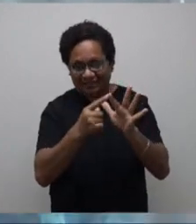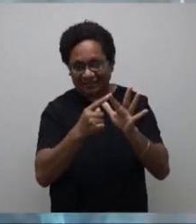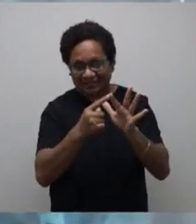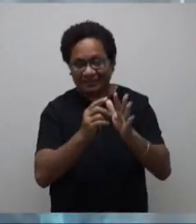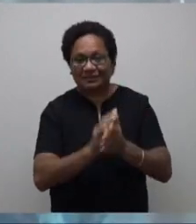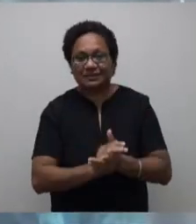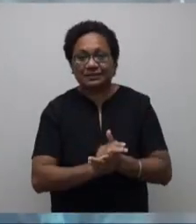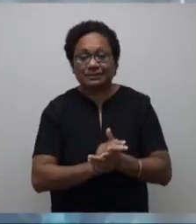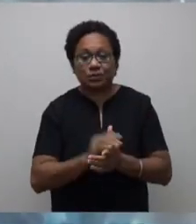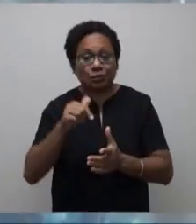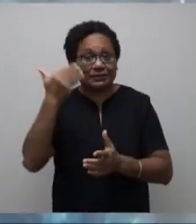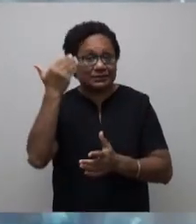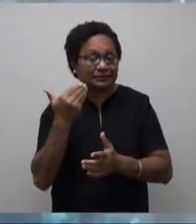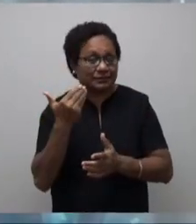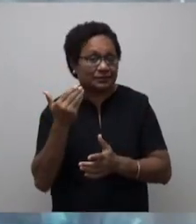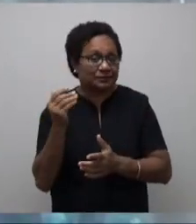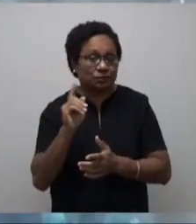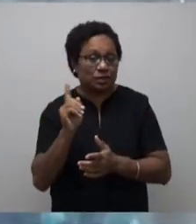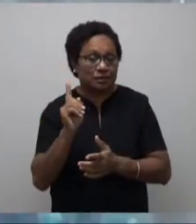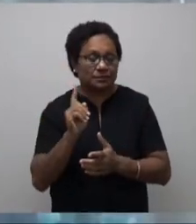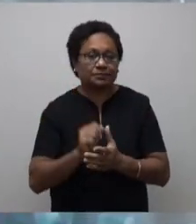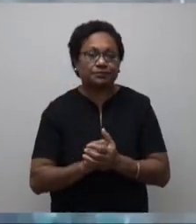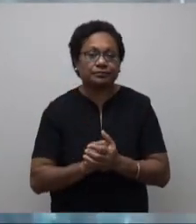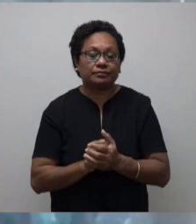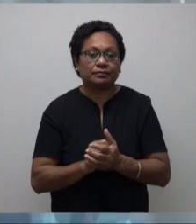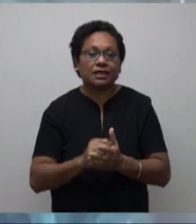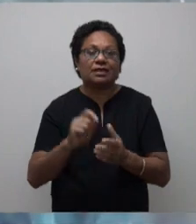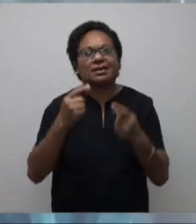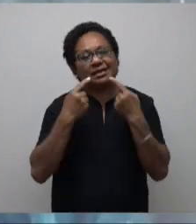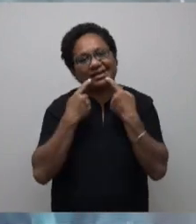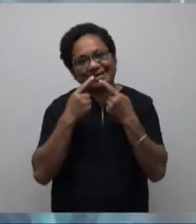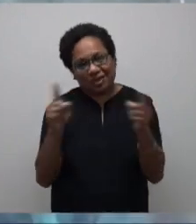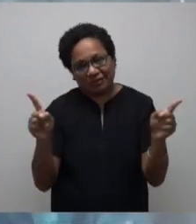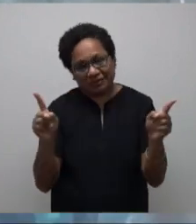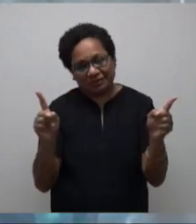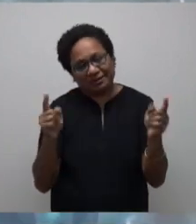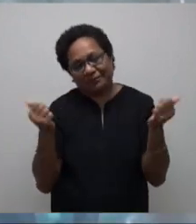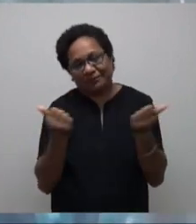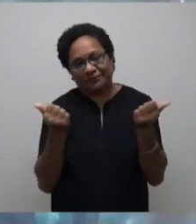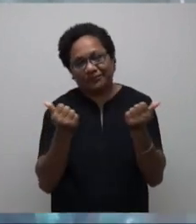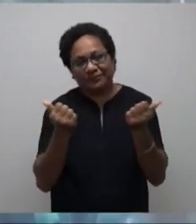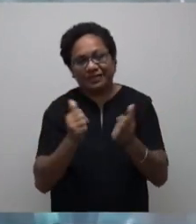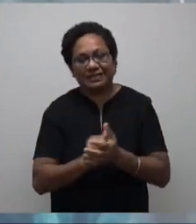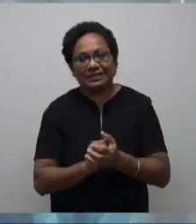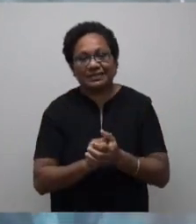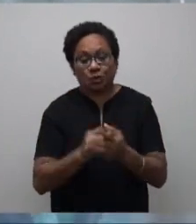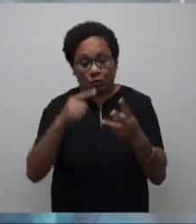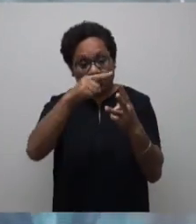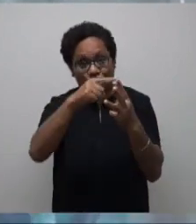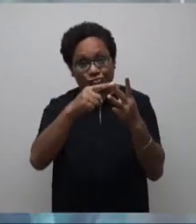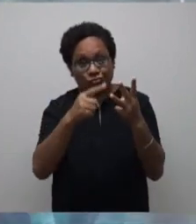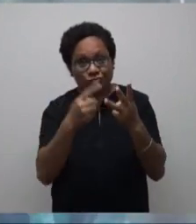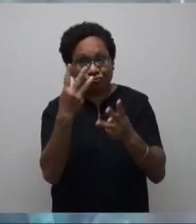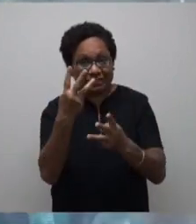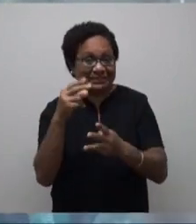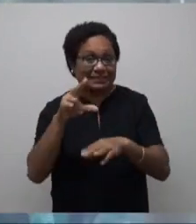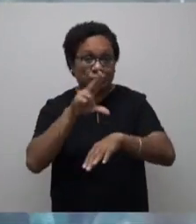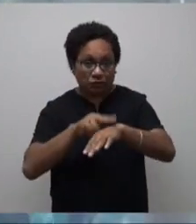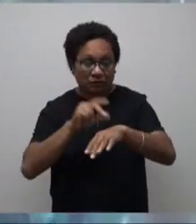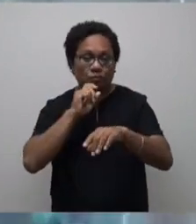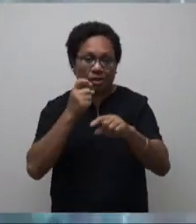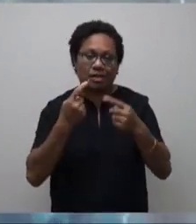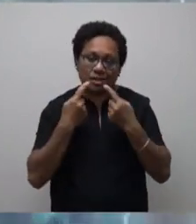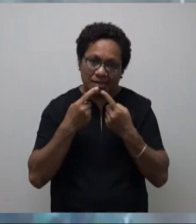evening we will be just making an announcement from our three doctors, and then we will